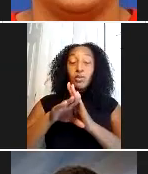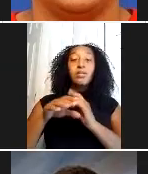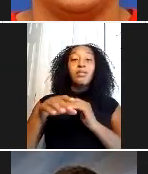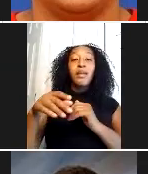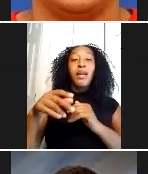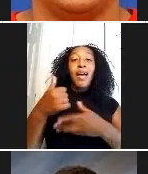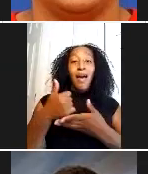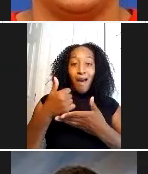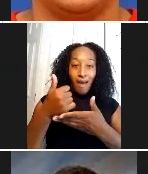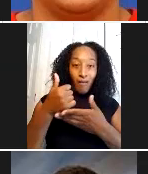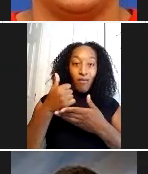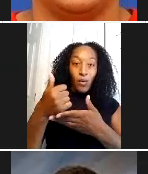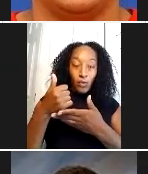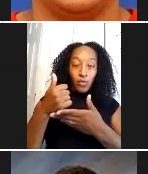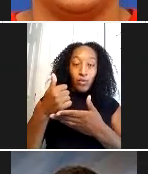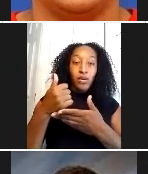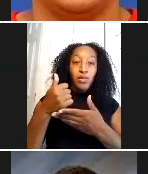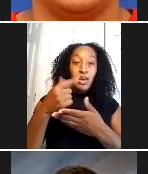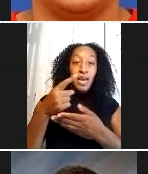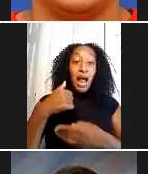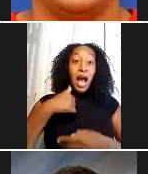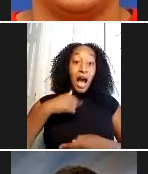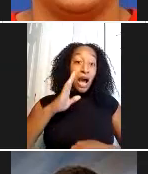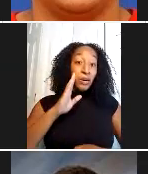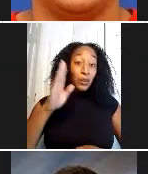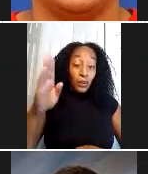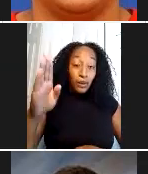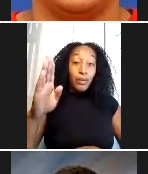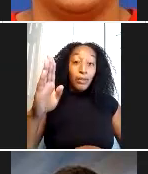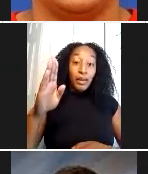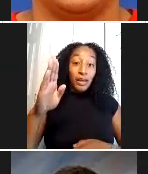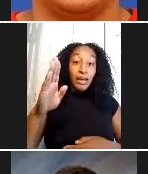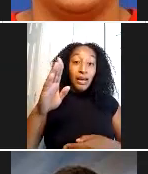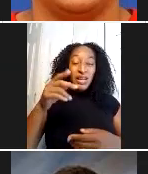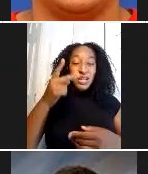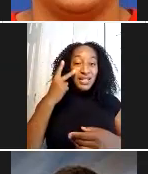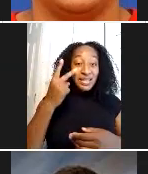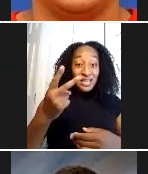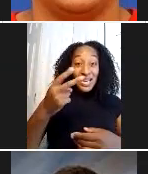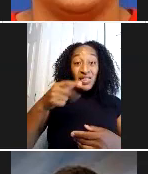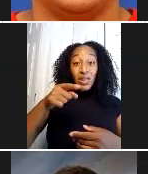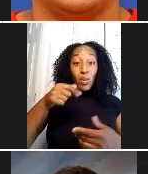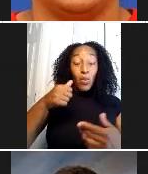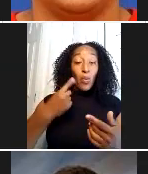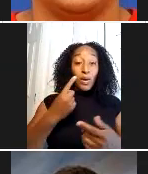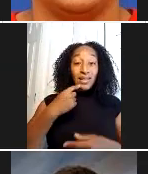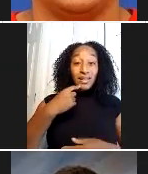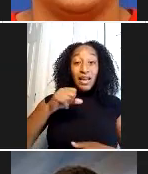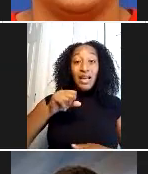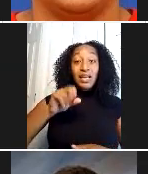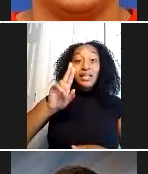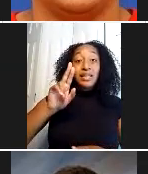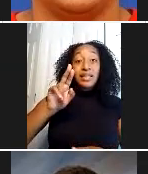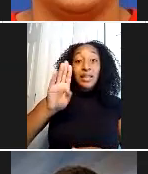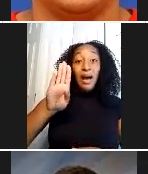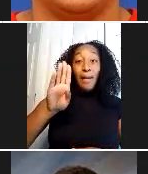these notes that have supplemental in front of them. Those are my lecture notes that I make available to